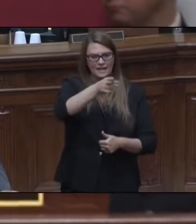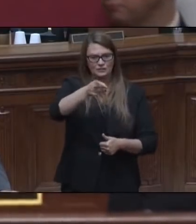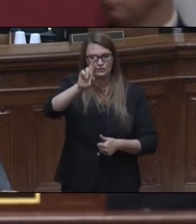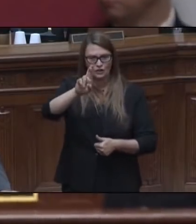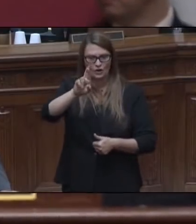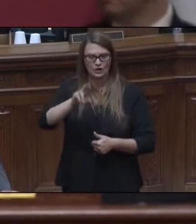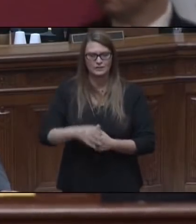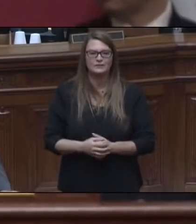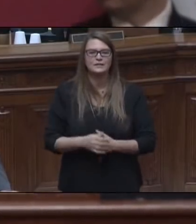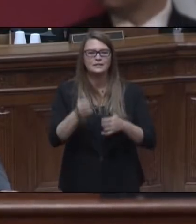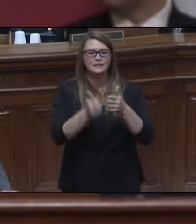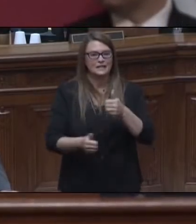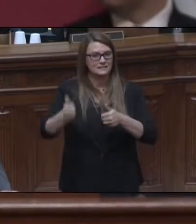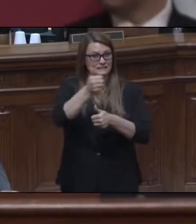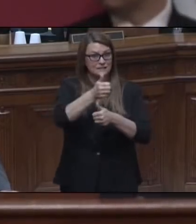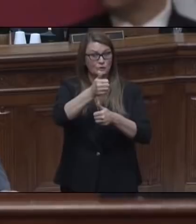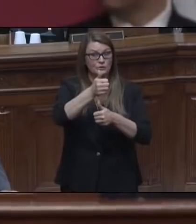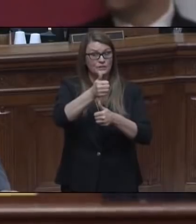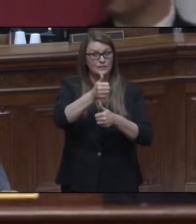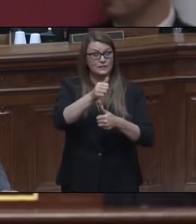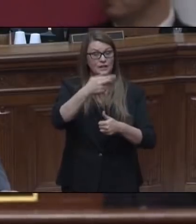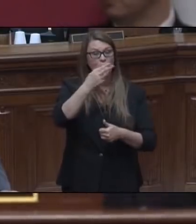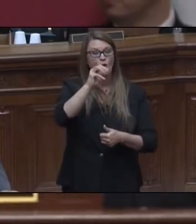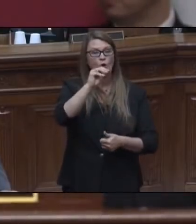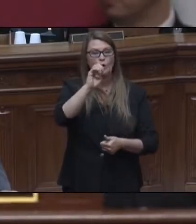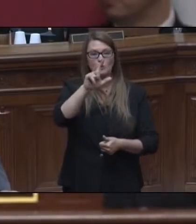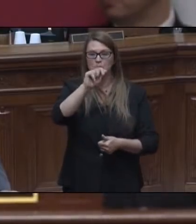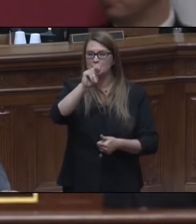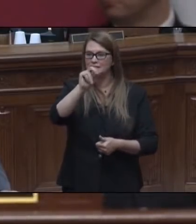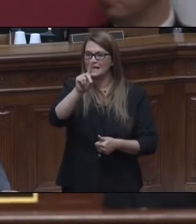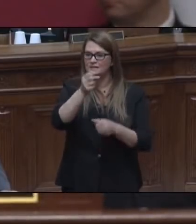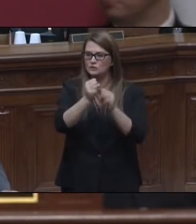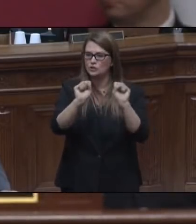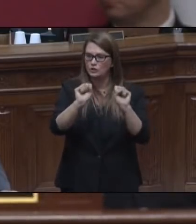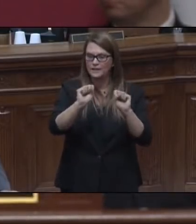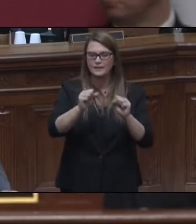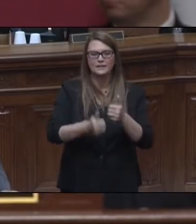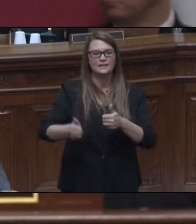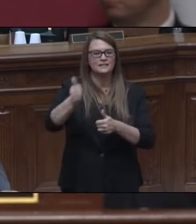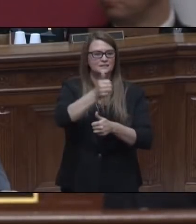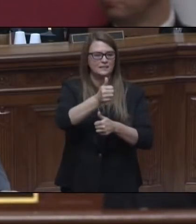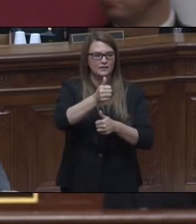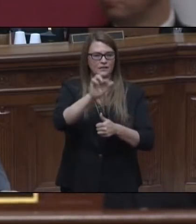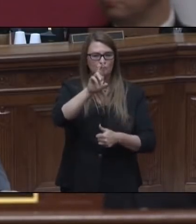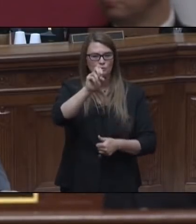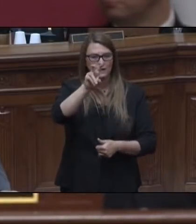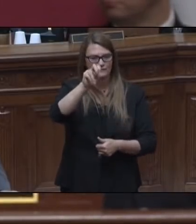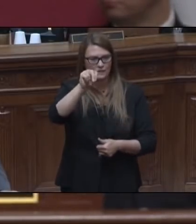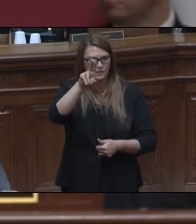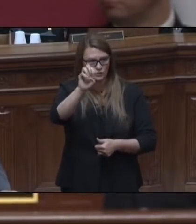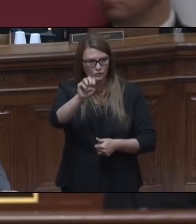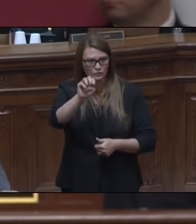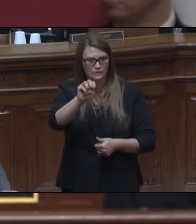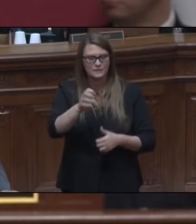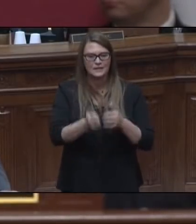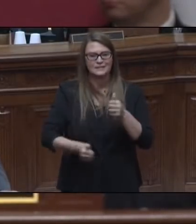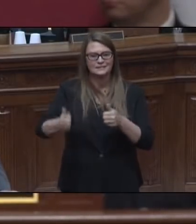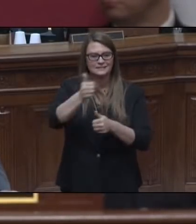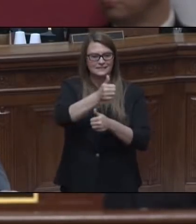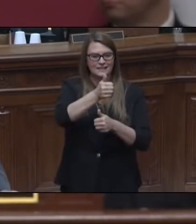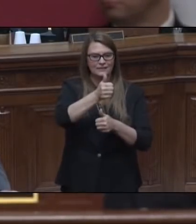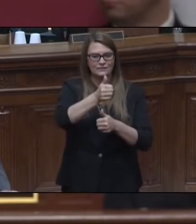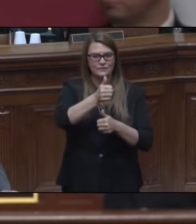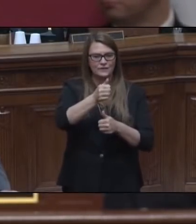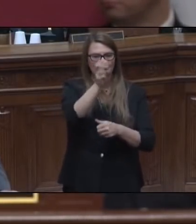DHHR, Bill Crouch. Our Secretary of Homeland Security, Jeff Sandy. Our Secretary of Revenue, Dave Hardy. Our